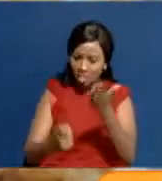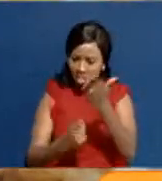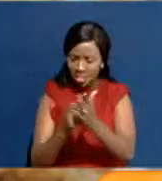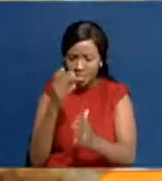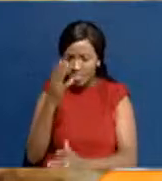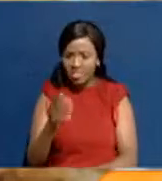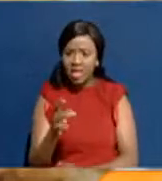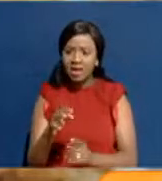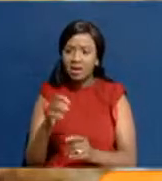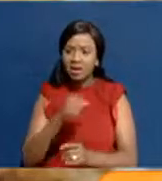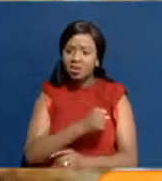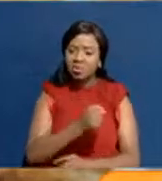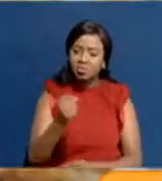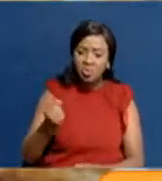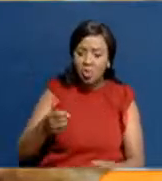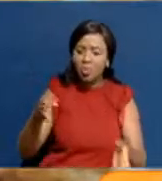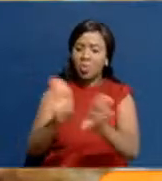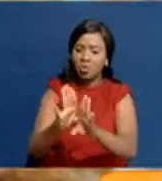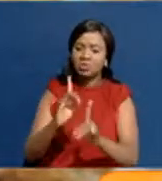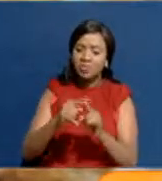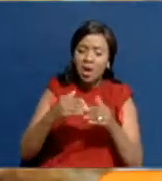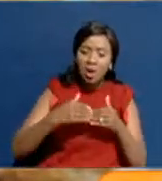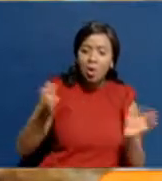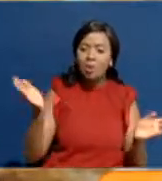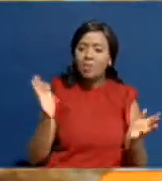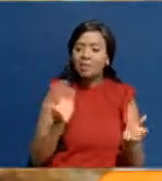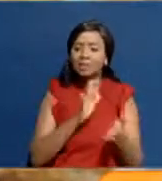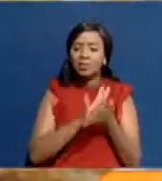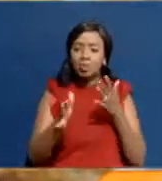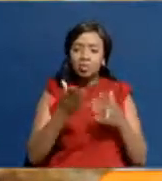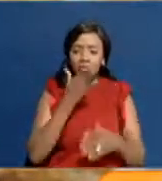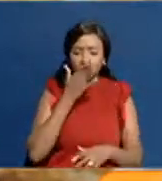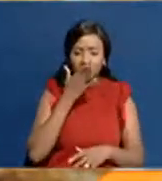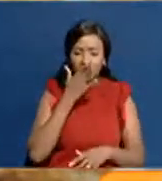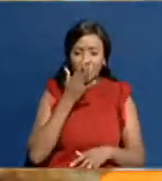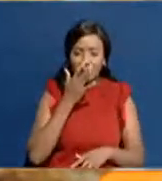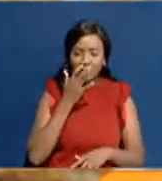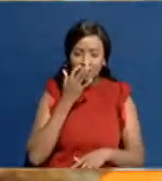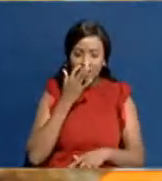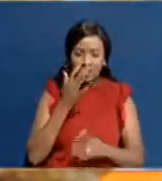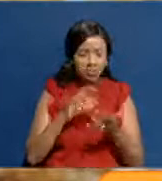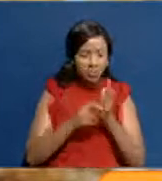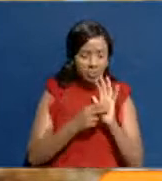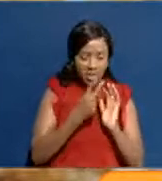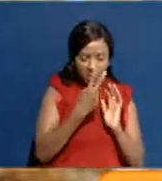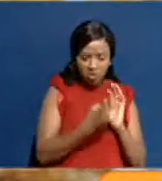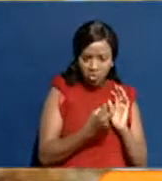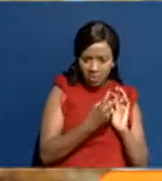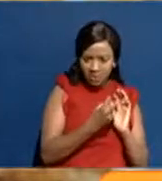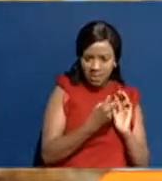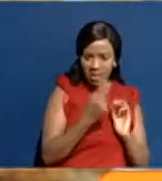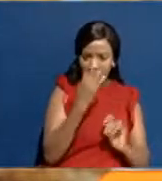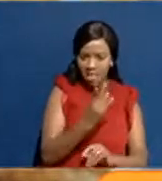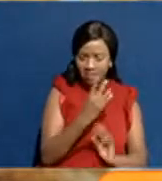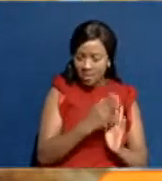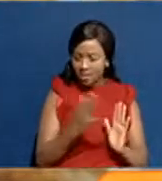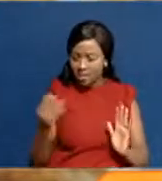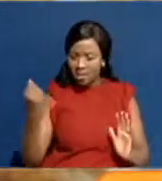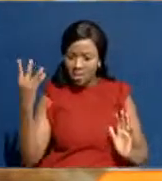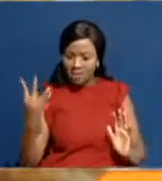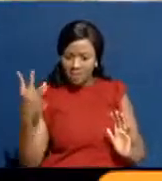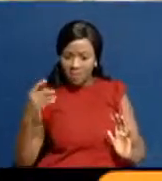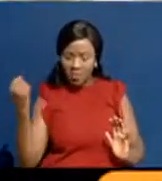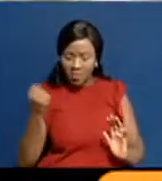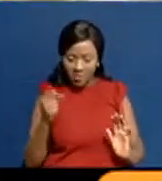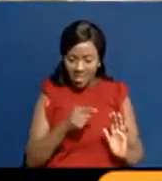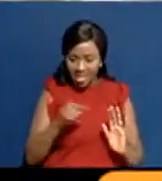still locked. But when you open it, there's nothing. So between, I think, 20th of April and 4th of May, what happened? Because that's